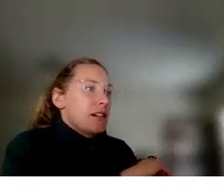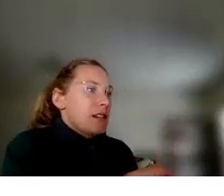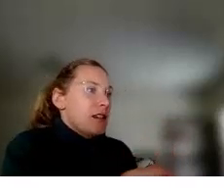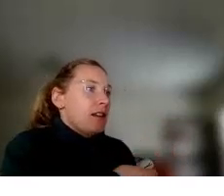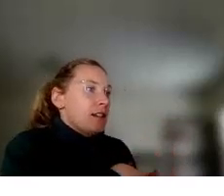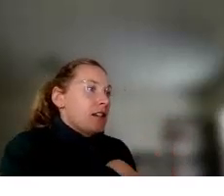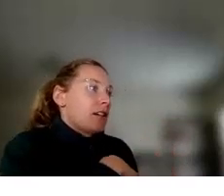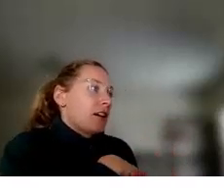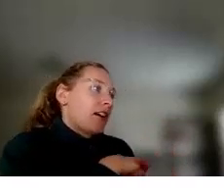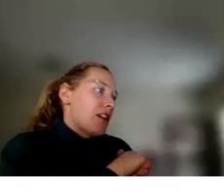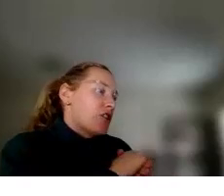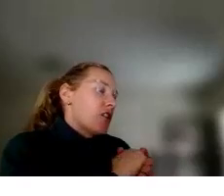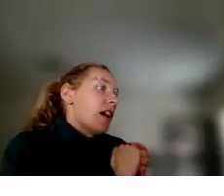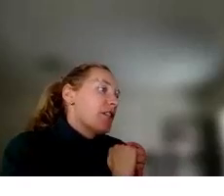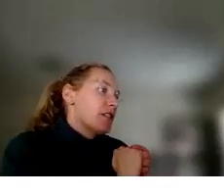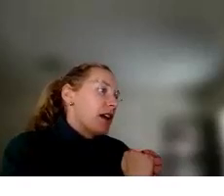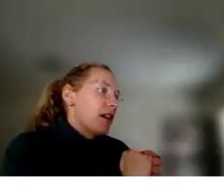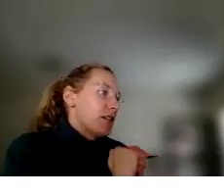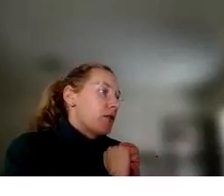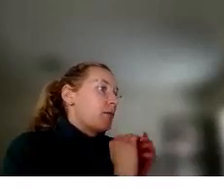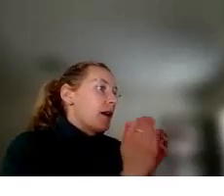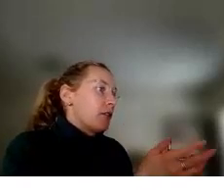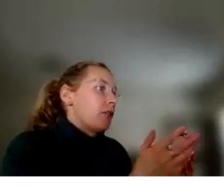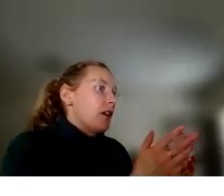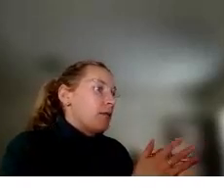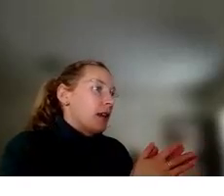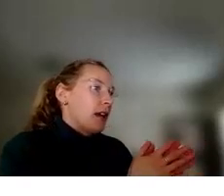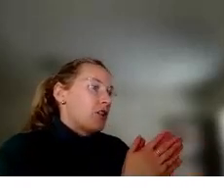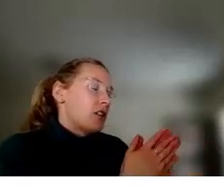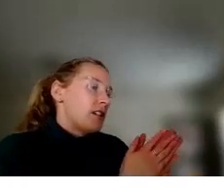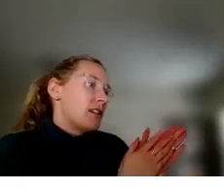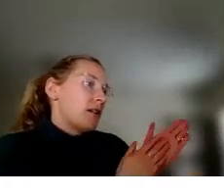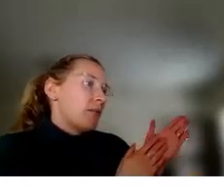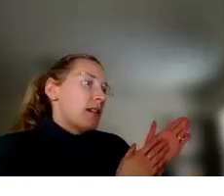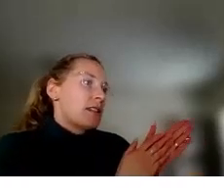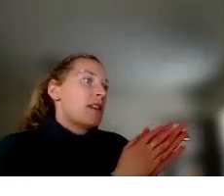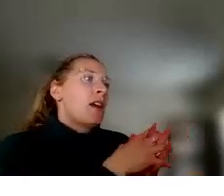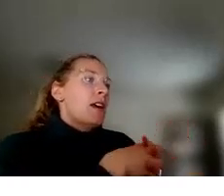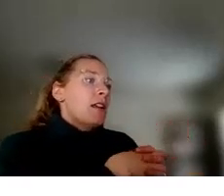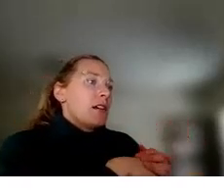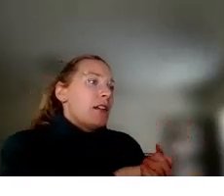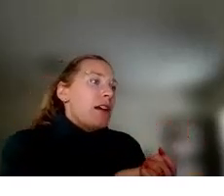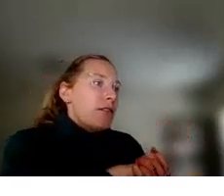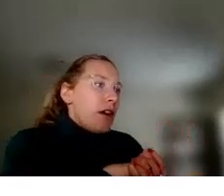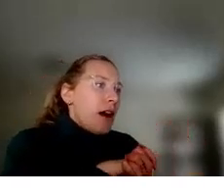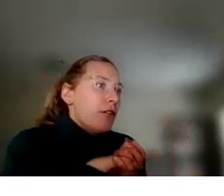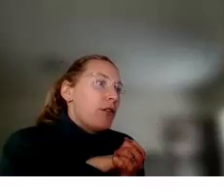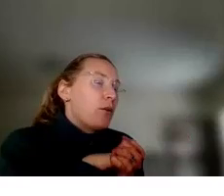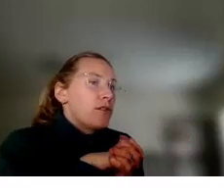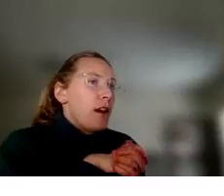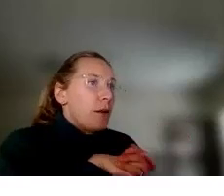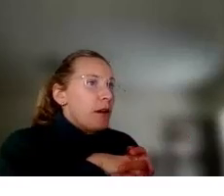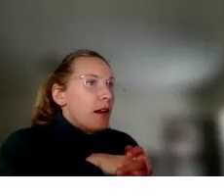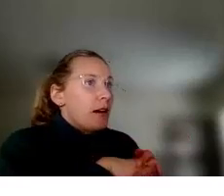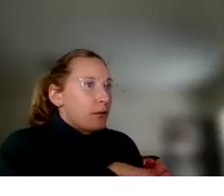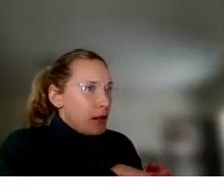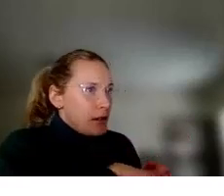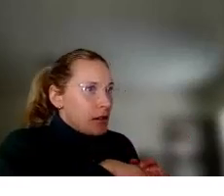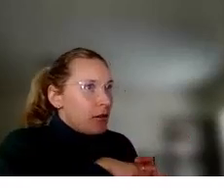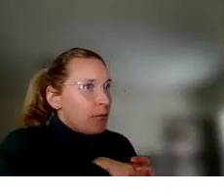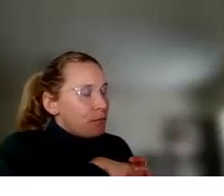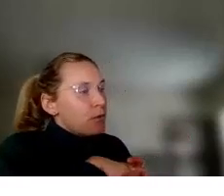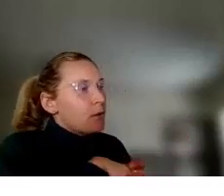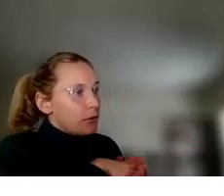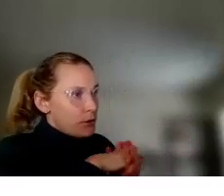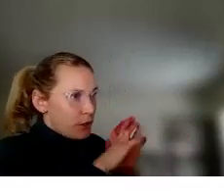prevent serious deterioration of health status or medical complications that place their life, health, or development